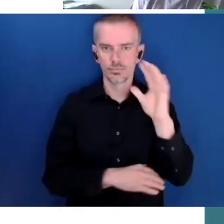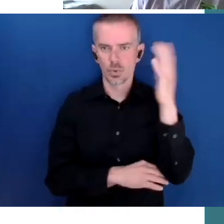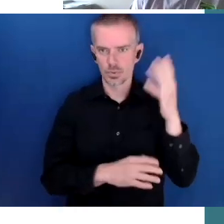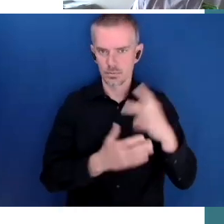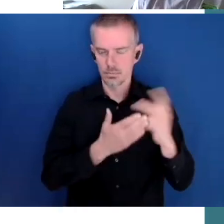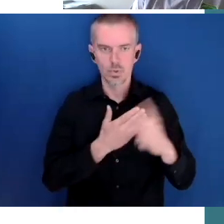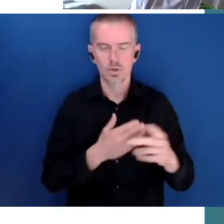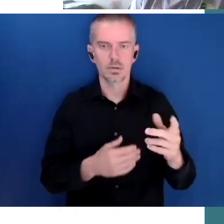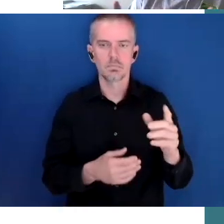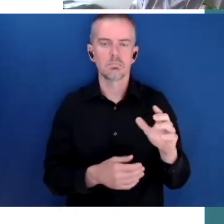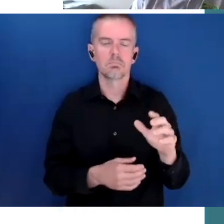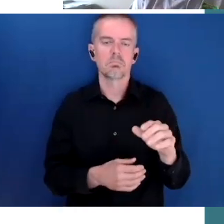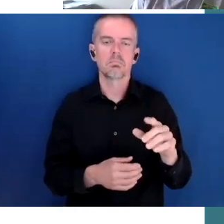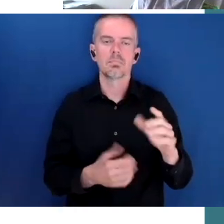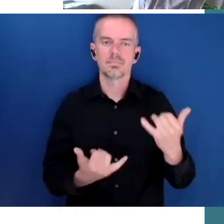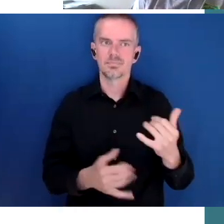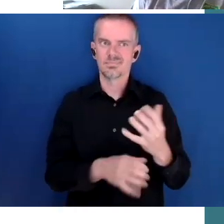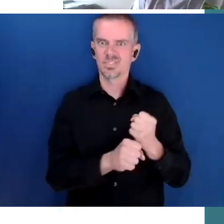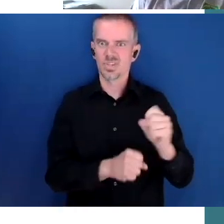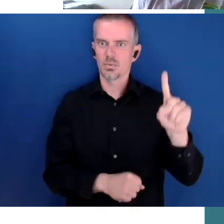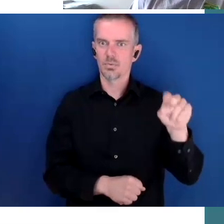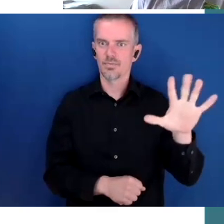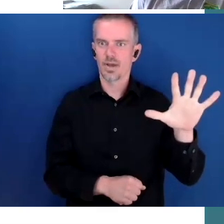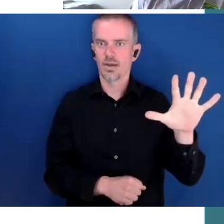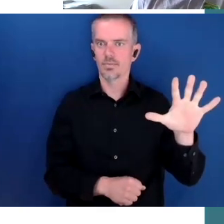received $1.5 billion in